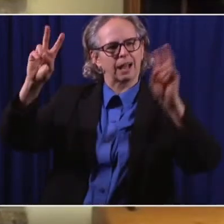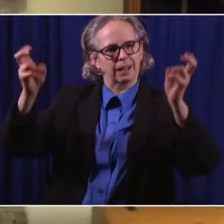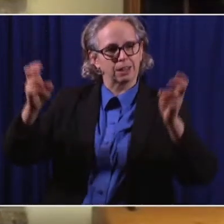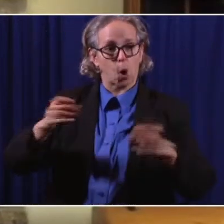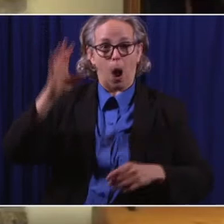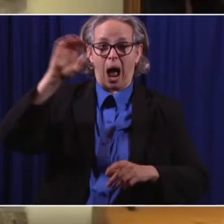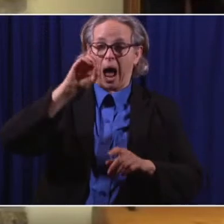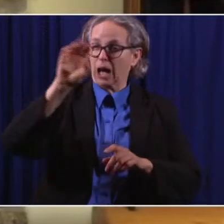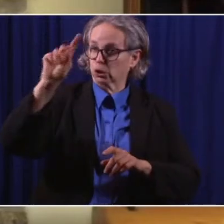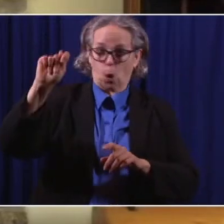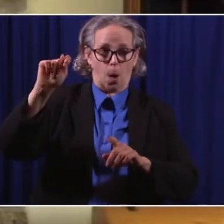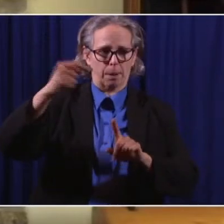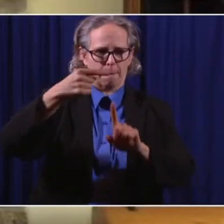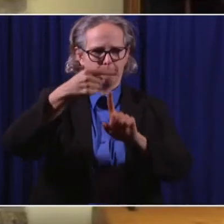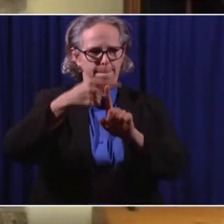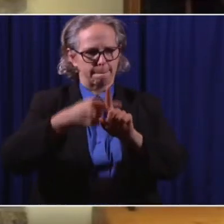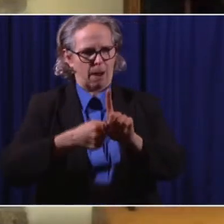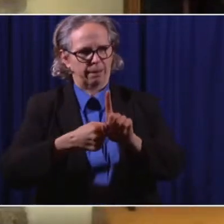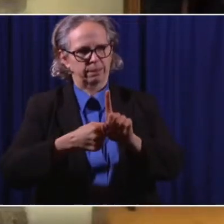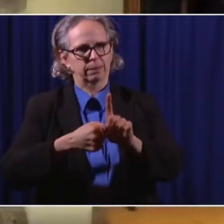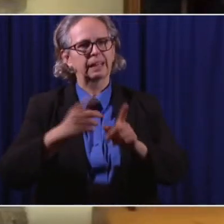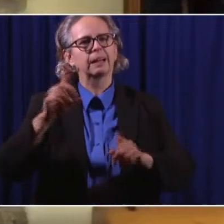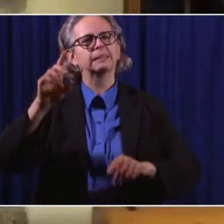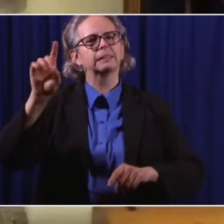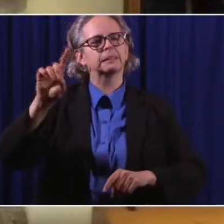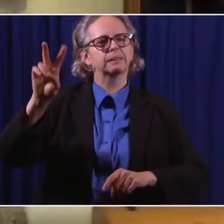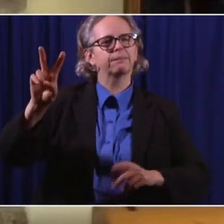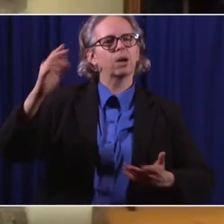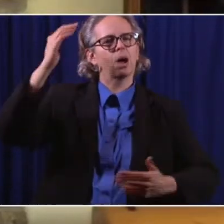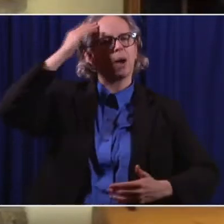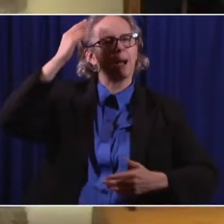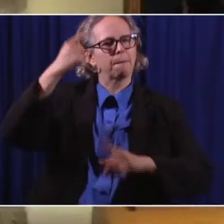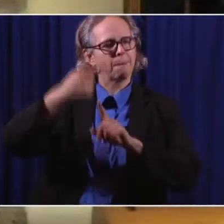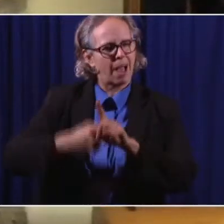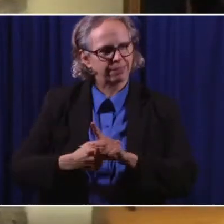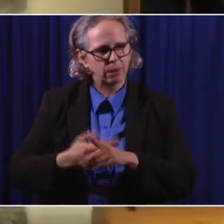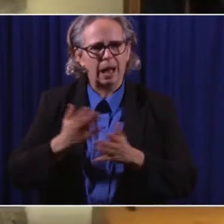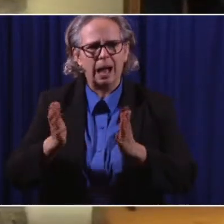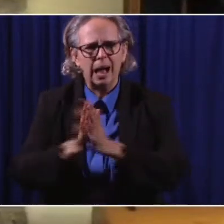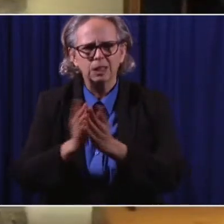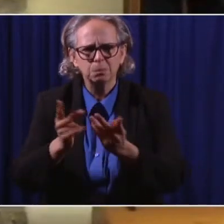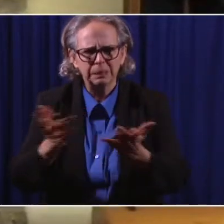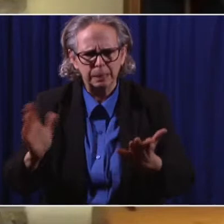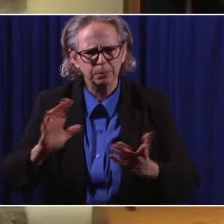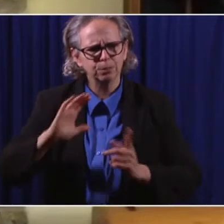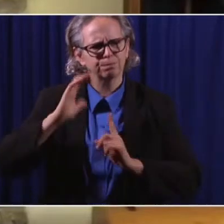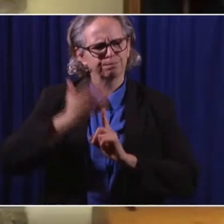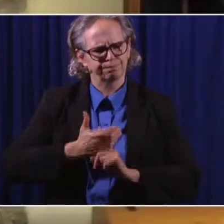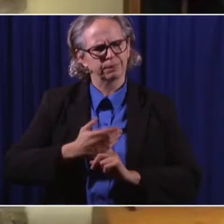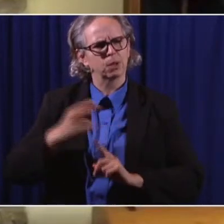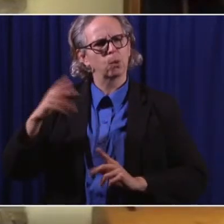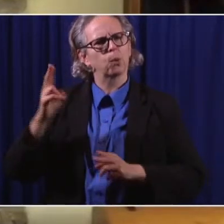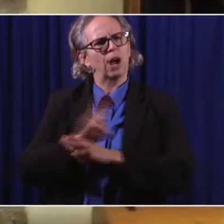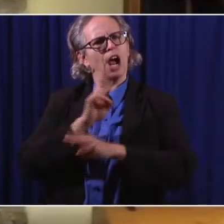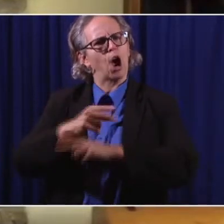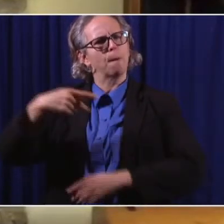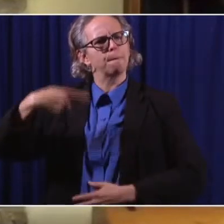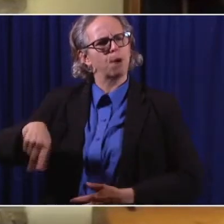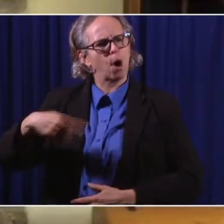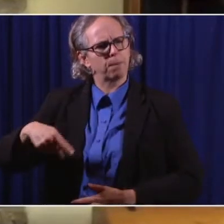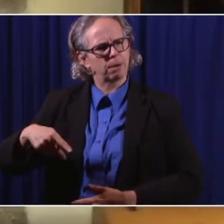and Americans all over the country are wearing purple today to bring attention to this very important issue.